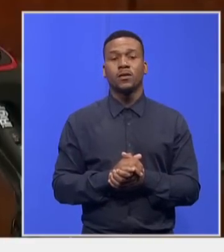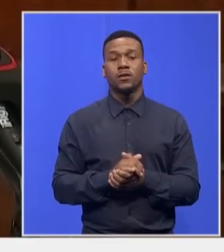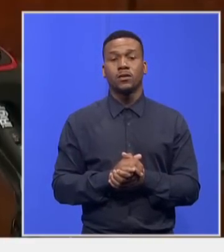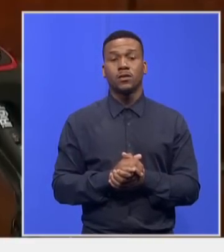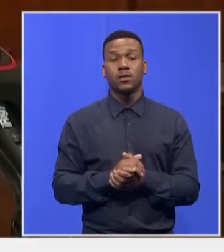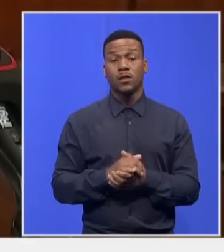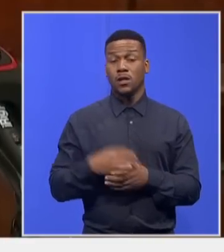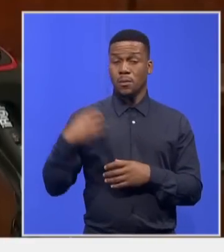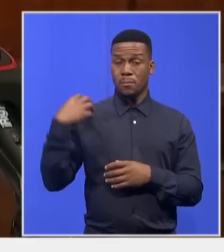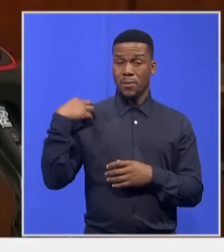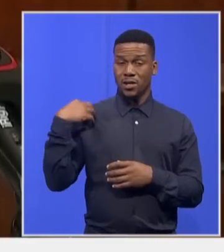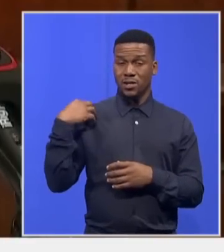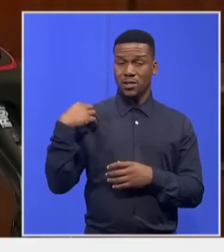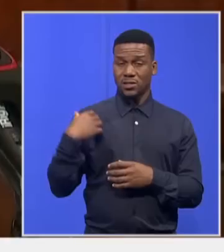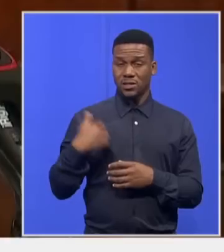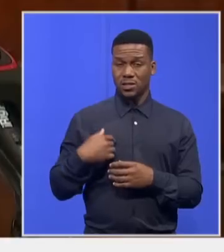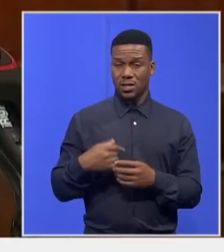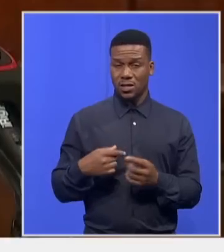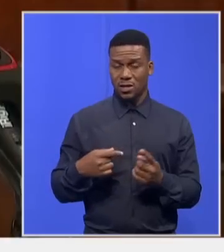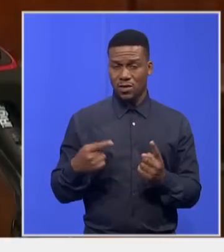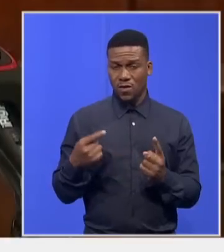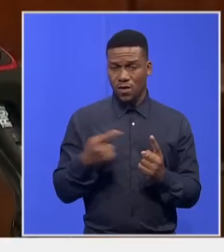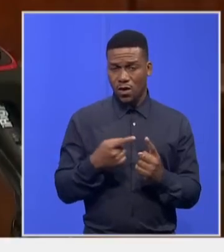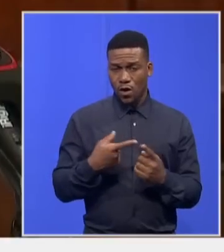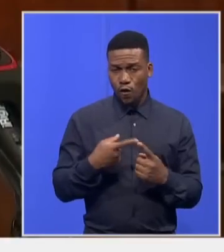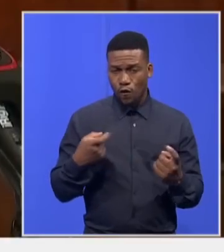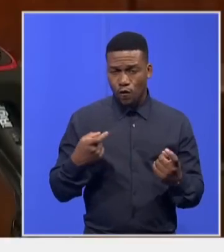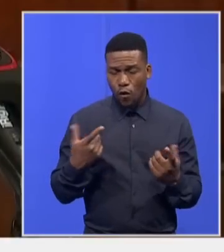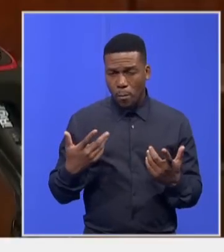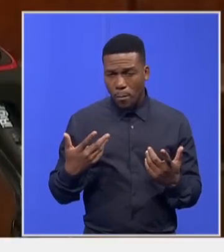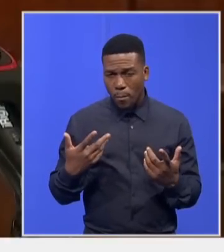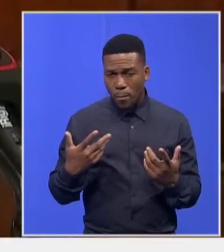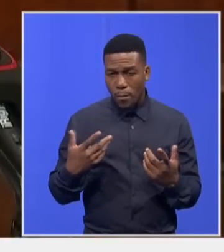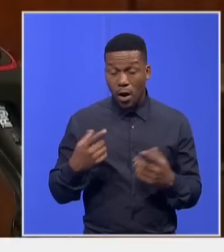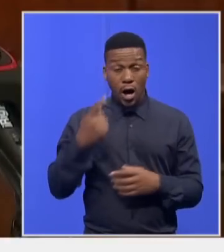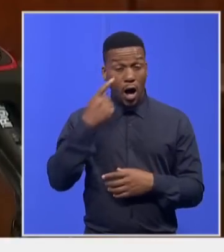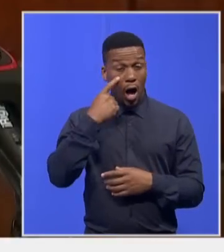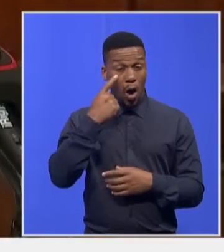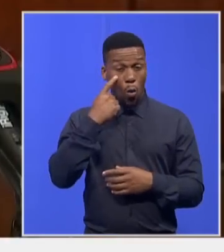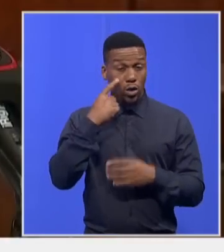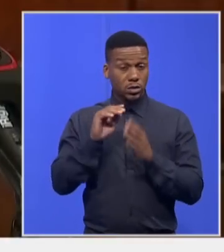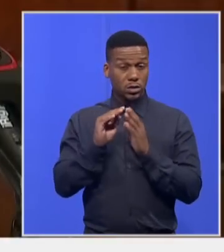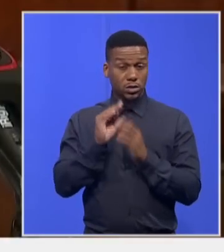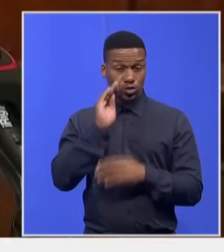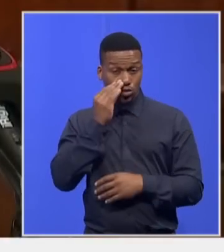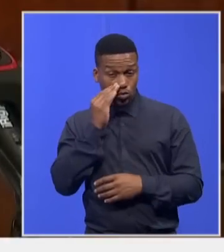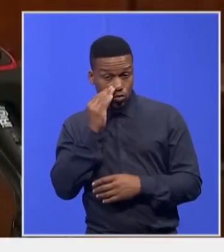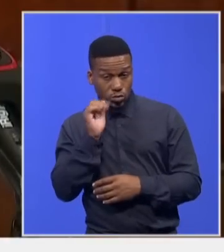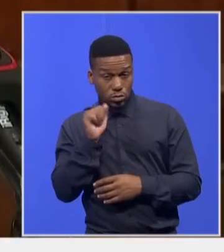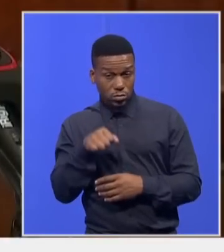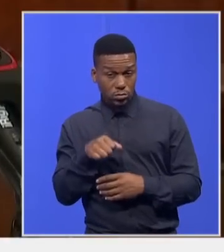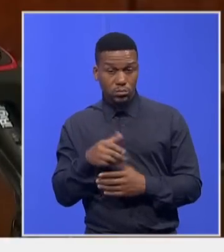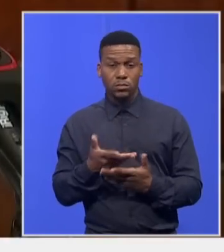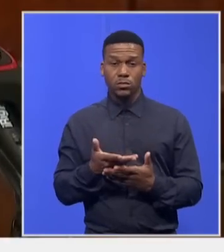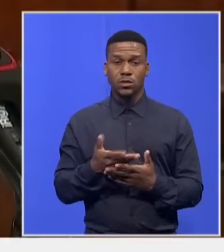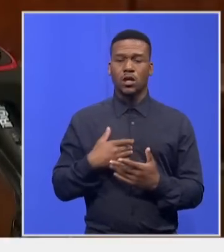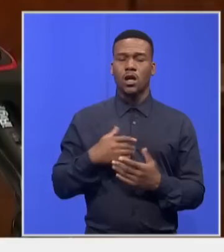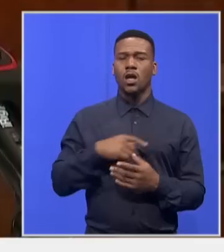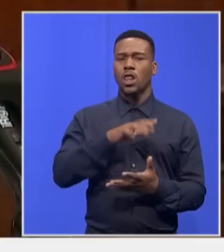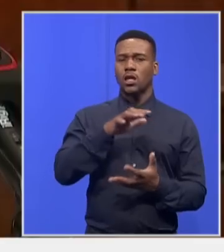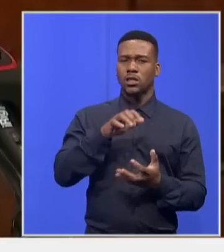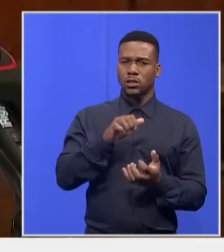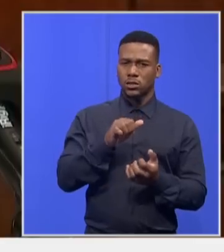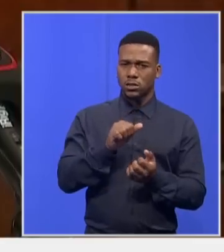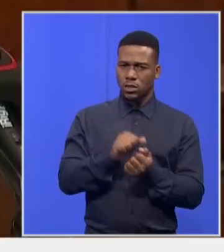Minister, it's Diazone Tonje from Eyewitness News. As you mentioned there in your conclusion, this is